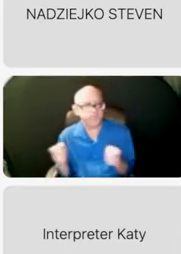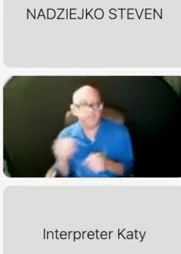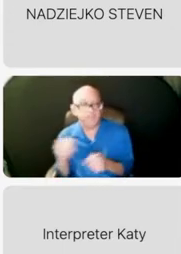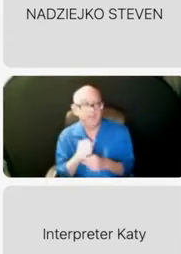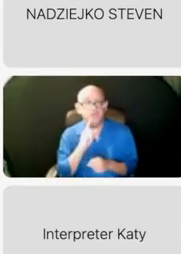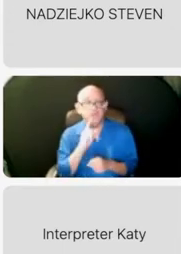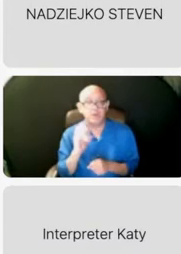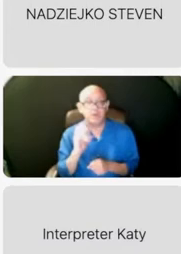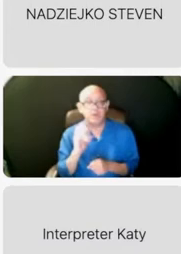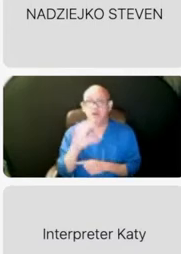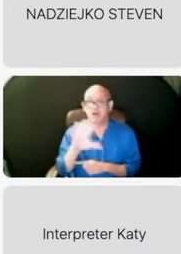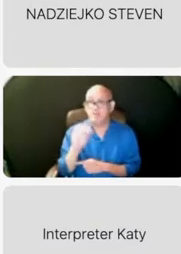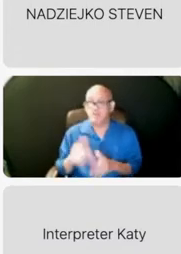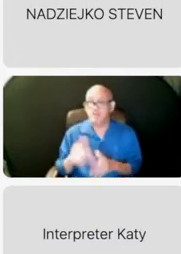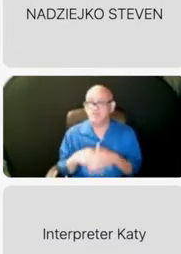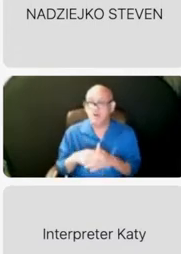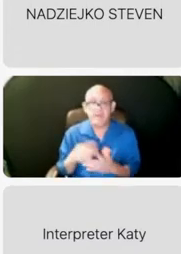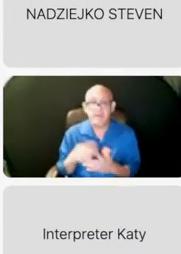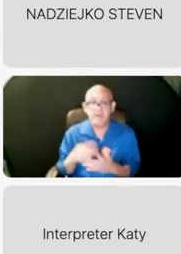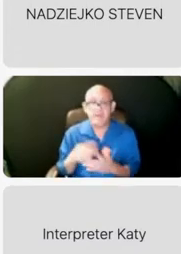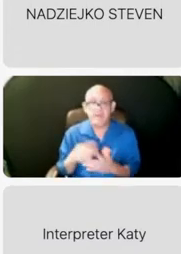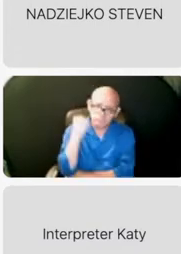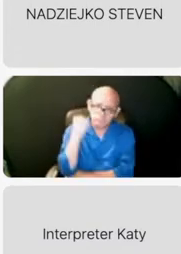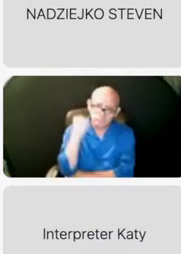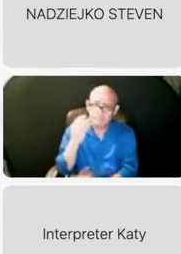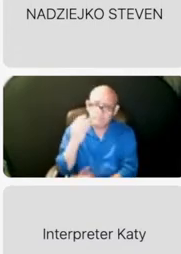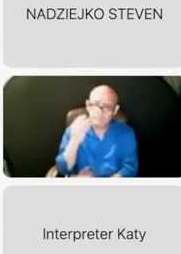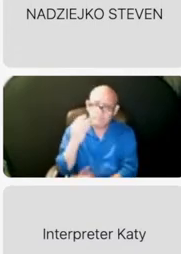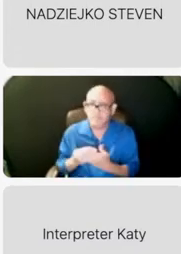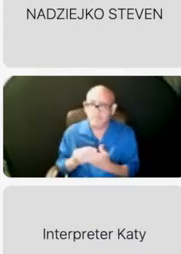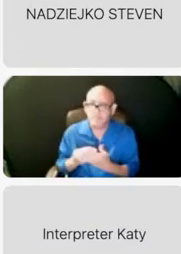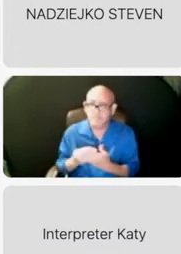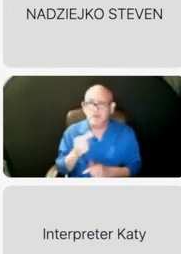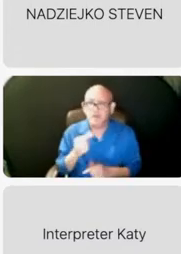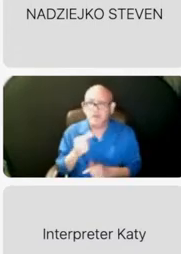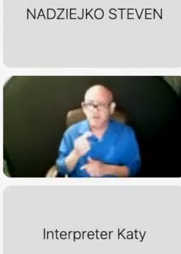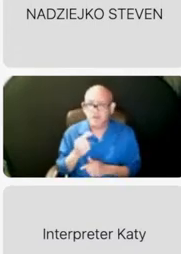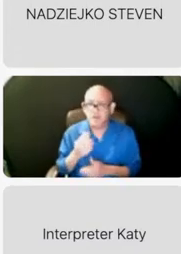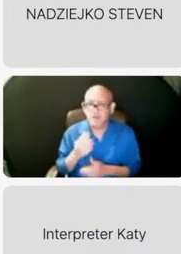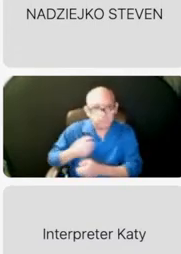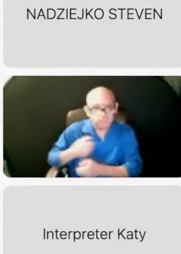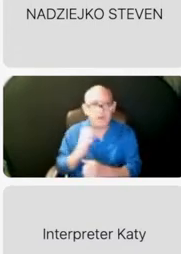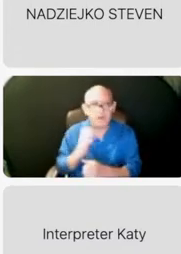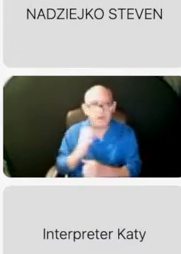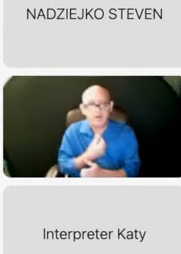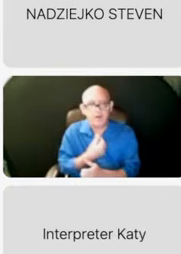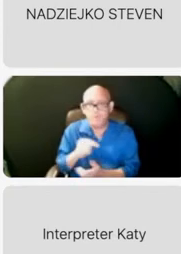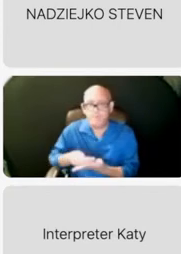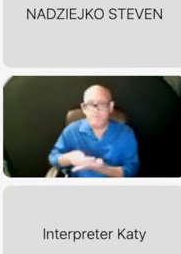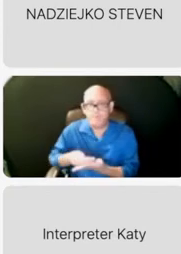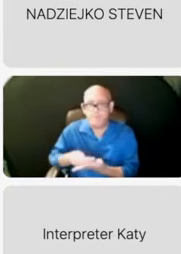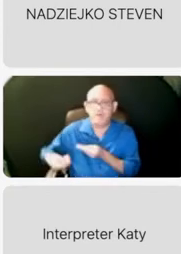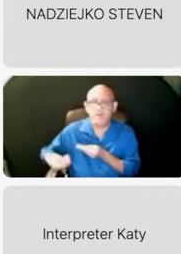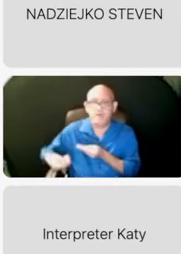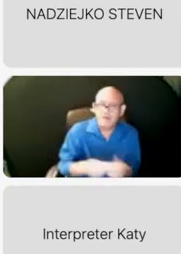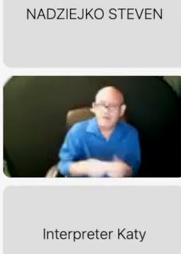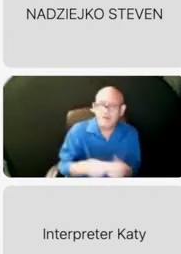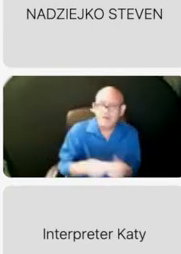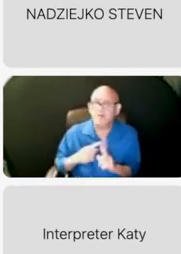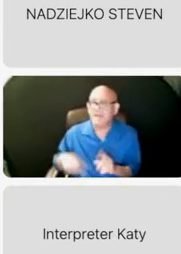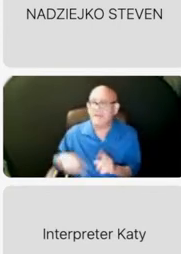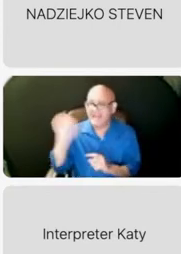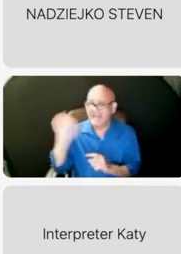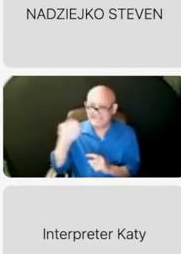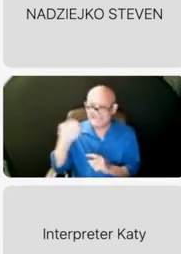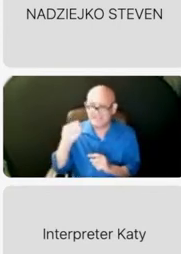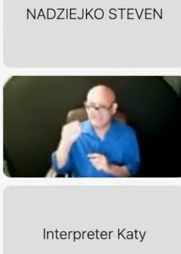financially strong by bringing forth our own funding this process has established case of armor as an s corporation case of